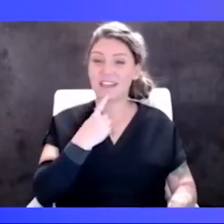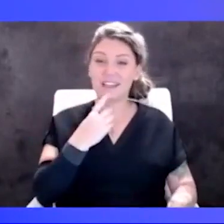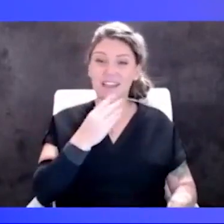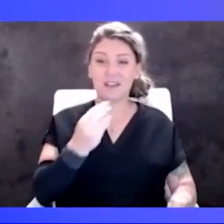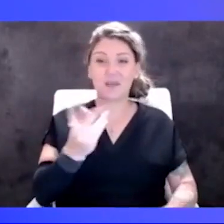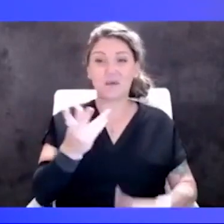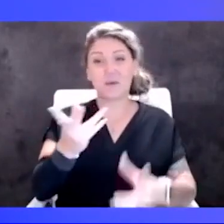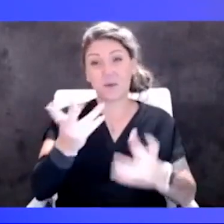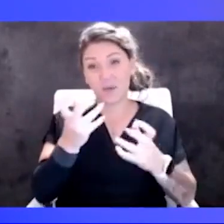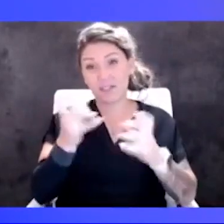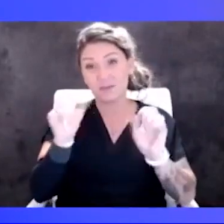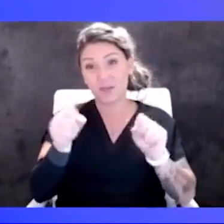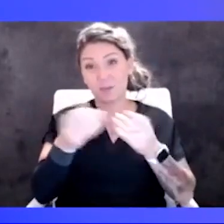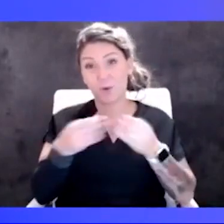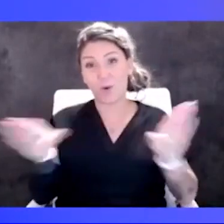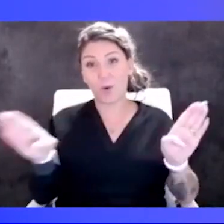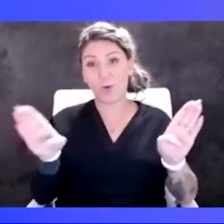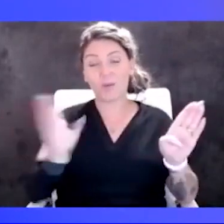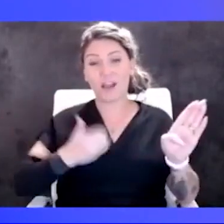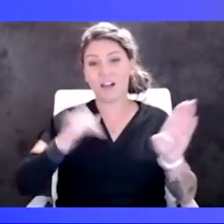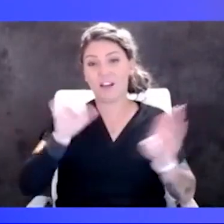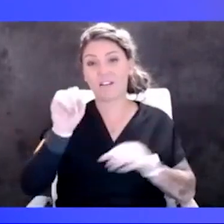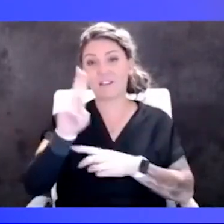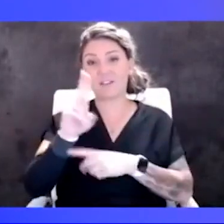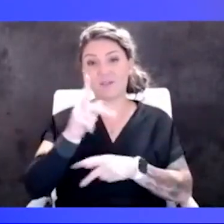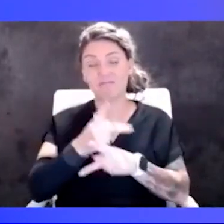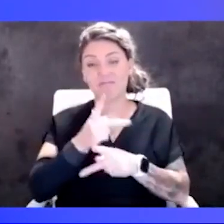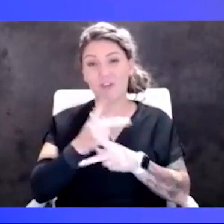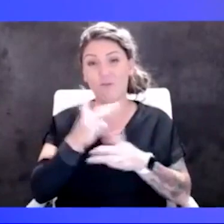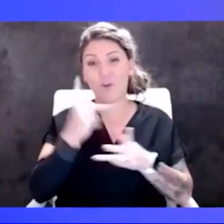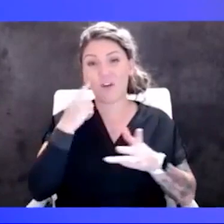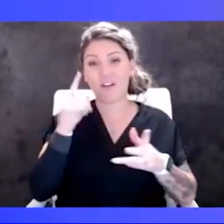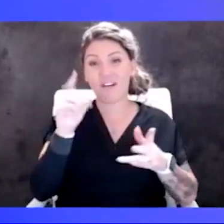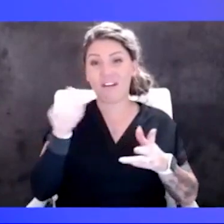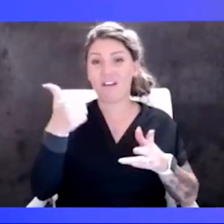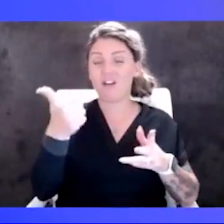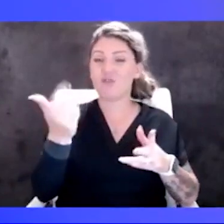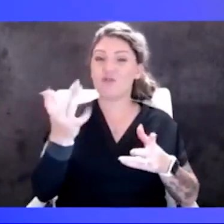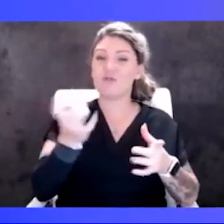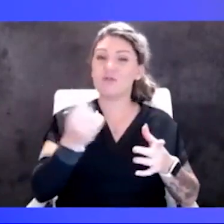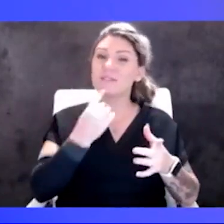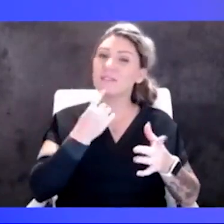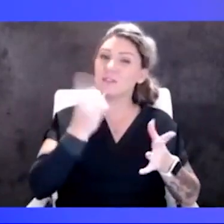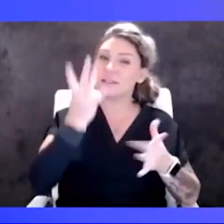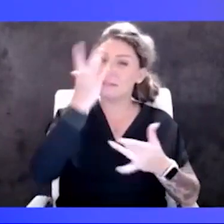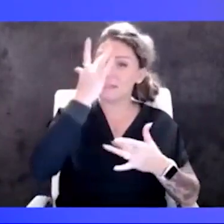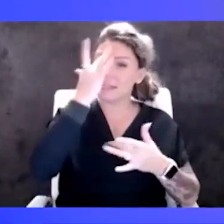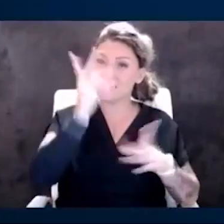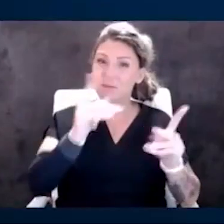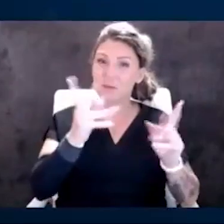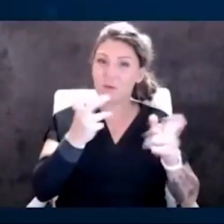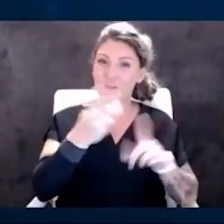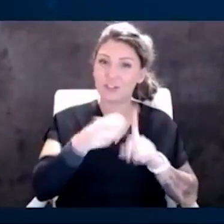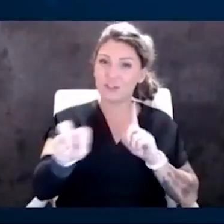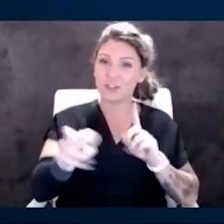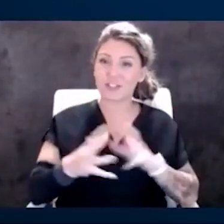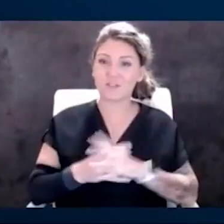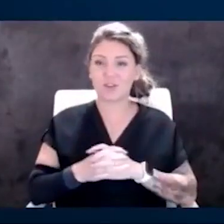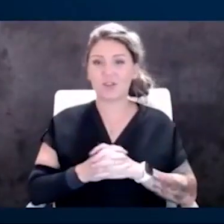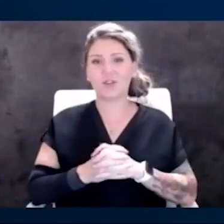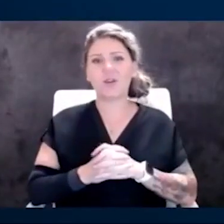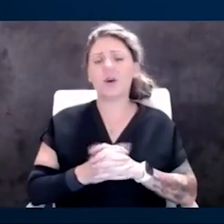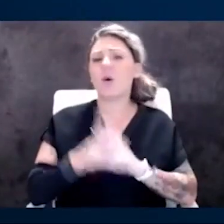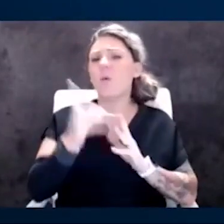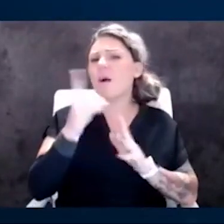to be opened up in our ICU to care for all the critical illness that people would like to transfer to us. Can I just ask you one follow-up question?